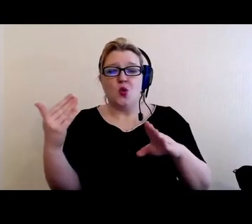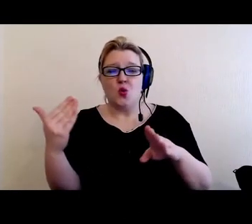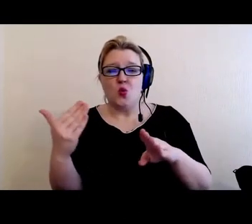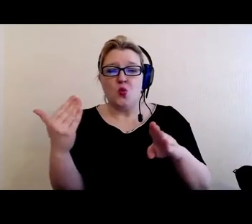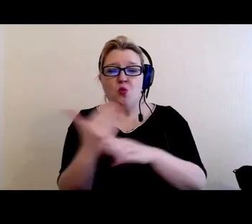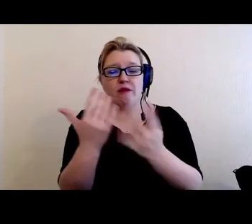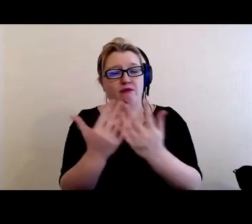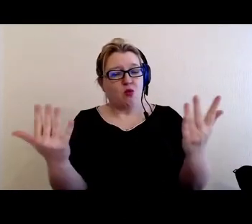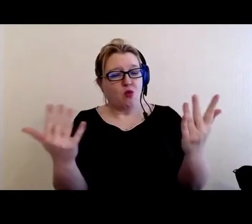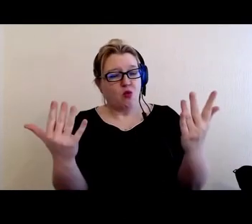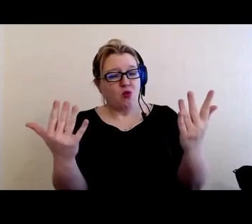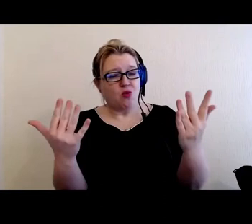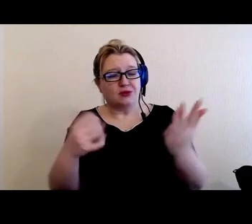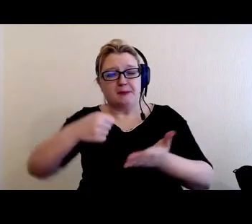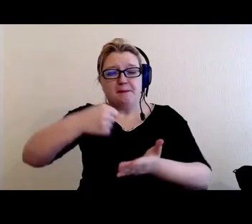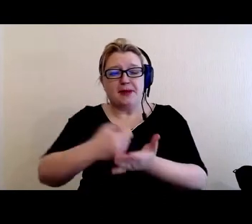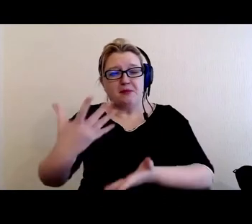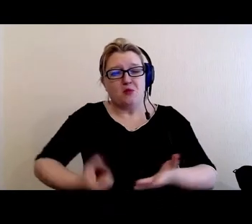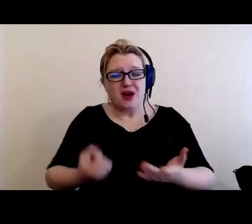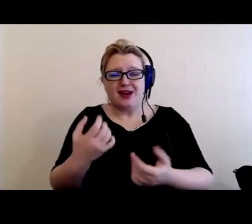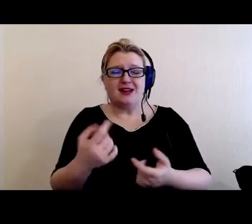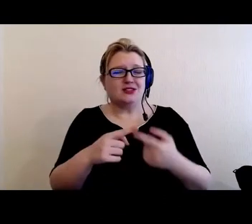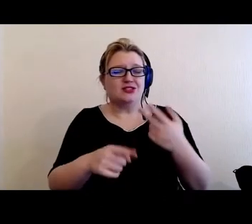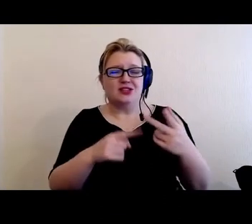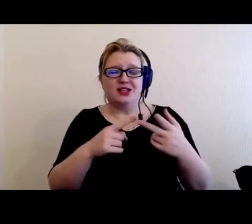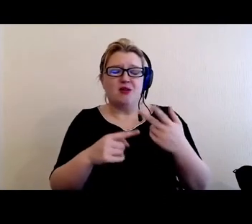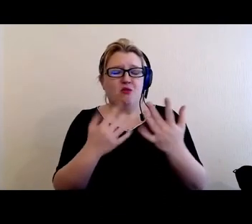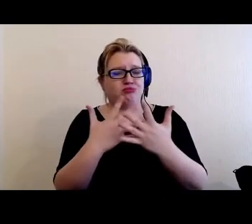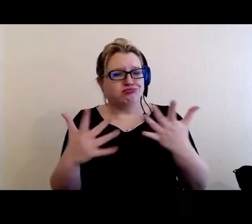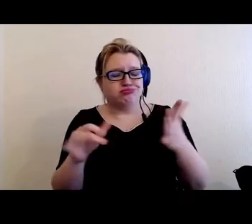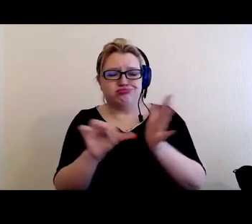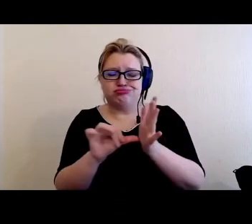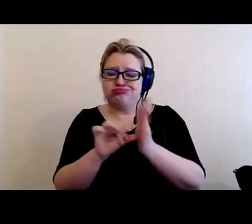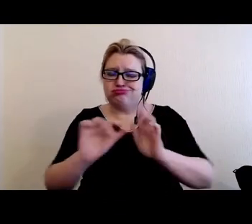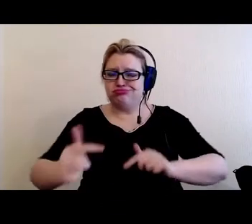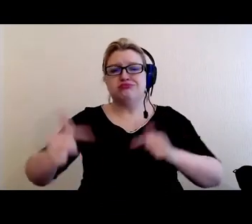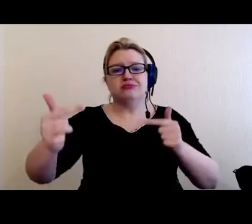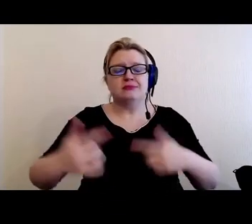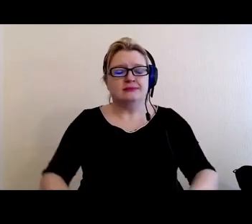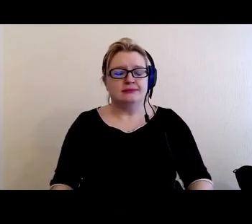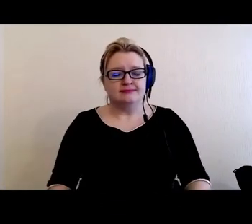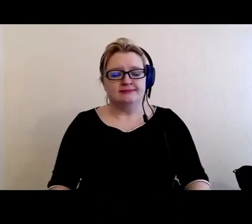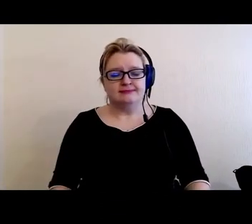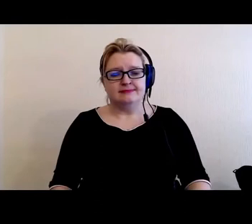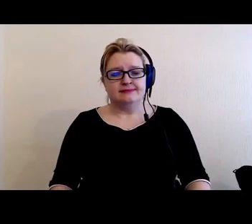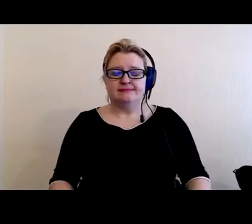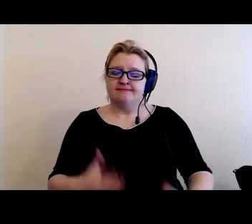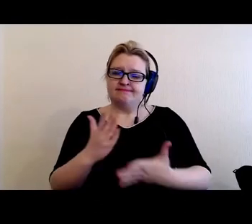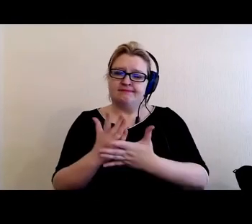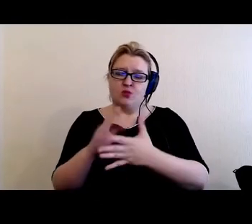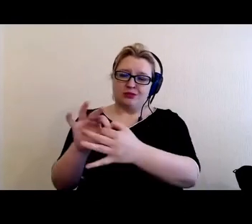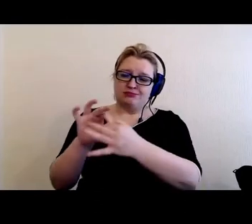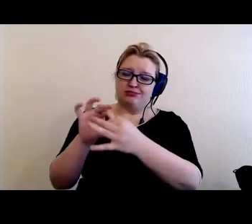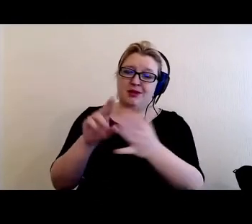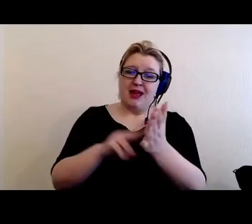really high vacancy levels and turnover. So we all understand the challenges. And it works hand in glove with an NHS